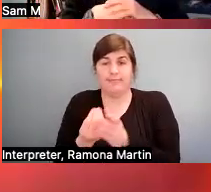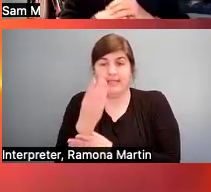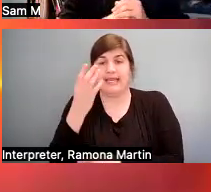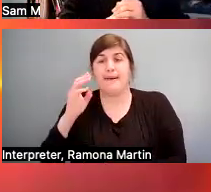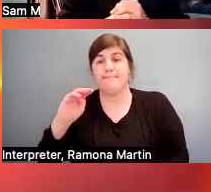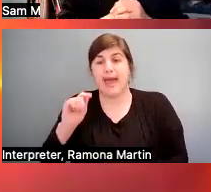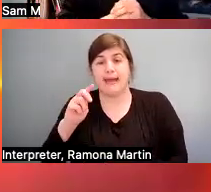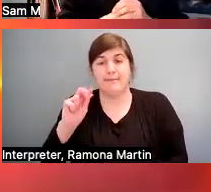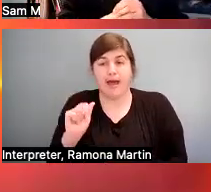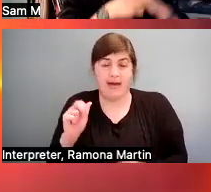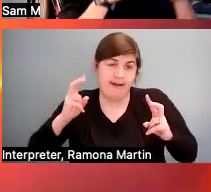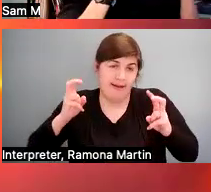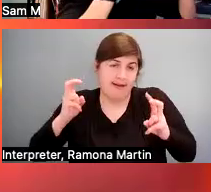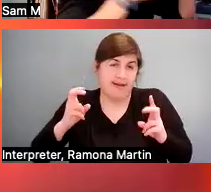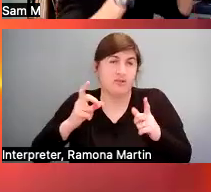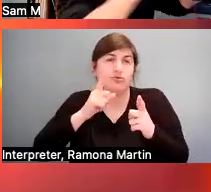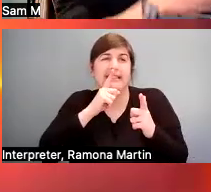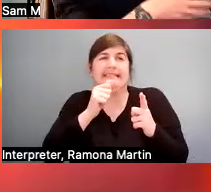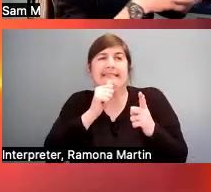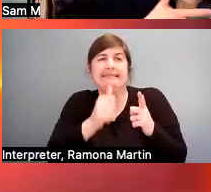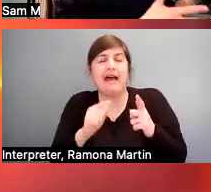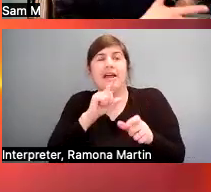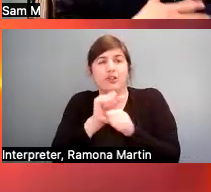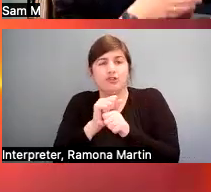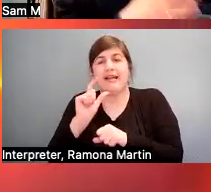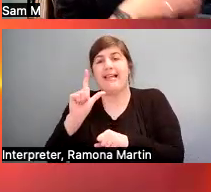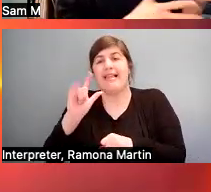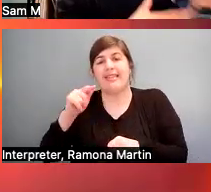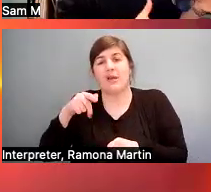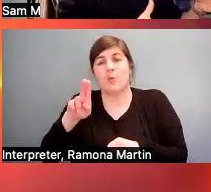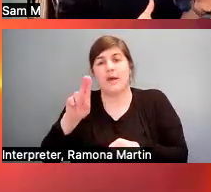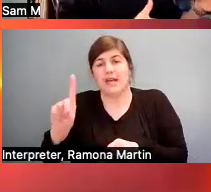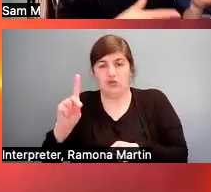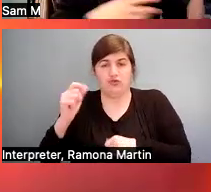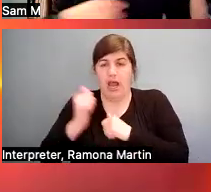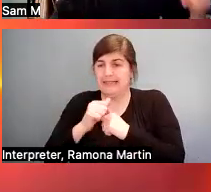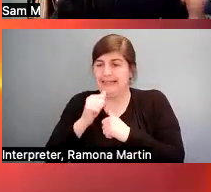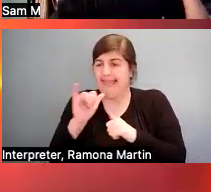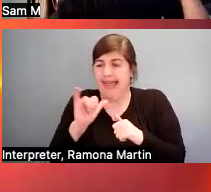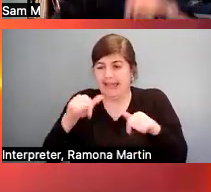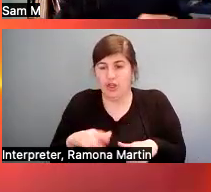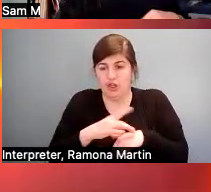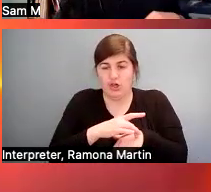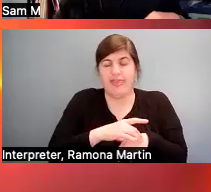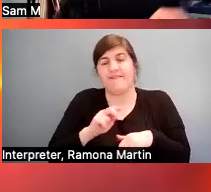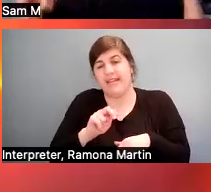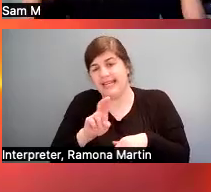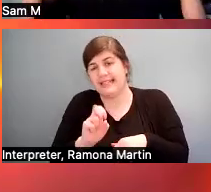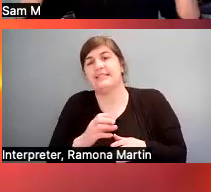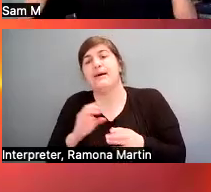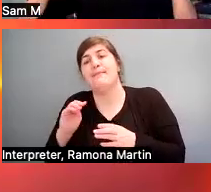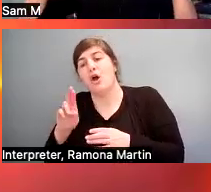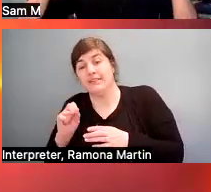in little quotes here because it's not liquid rock like we have here on Earth, Venus, and Mars. It's actually water. So